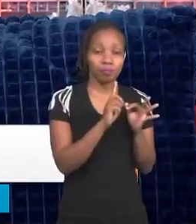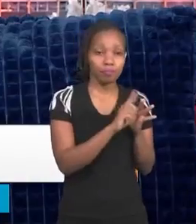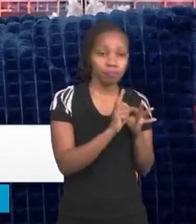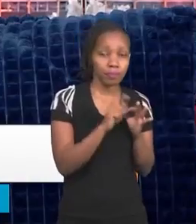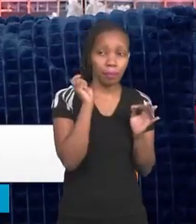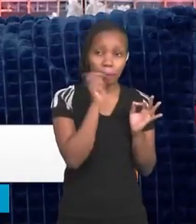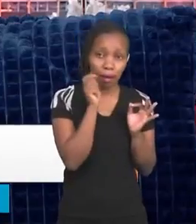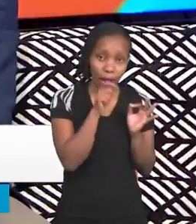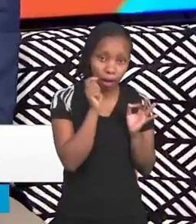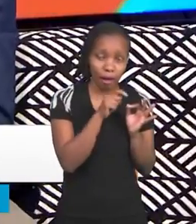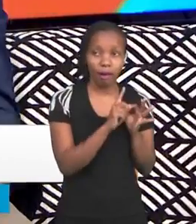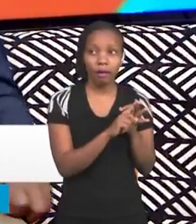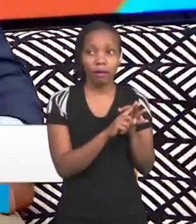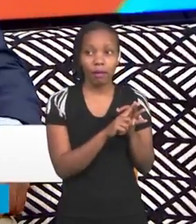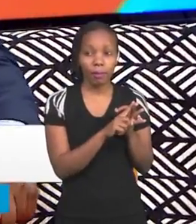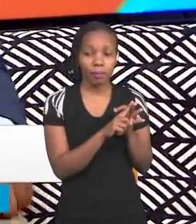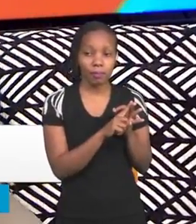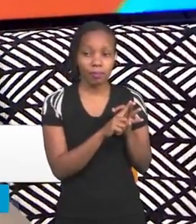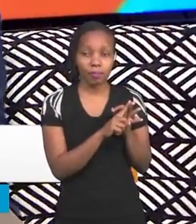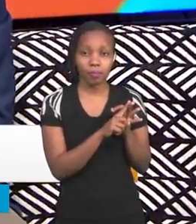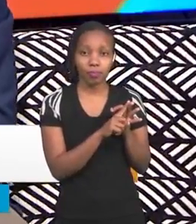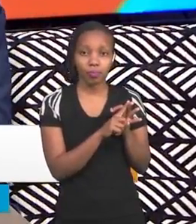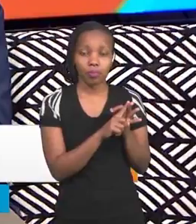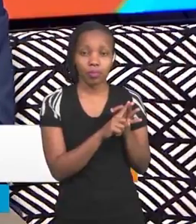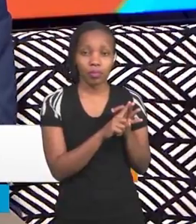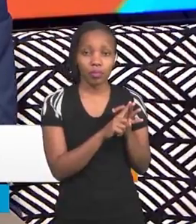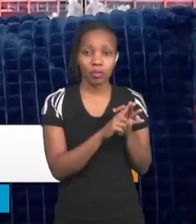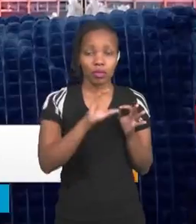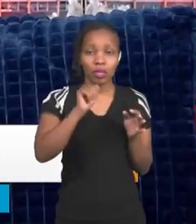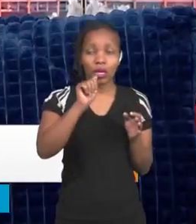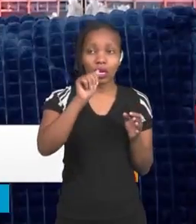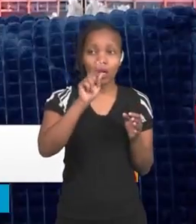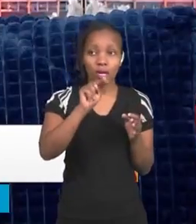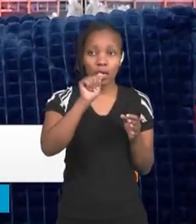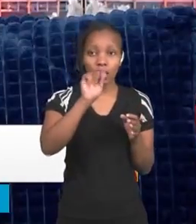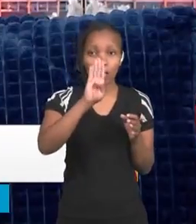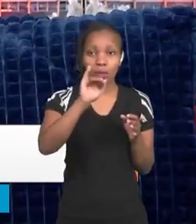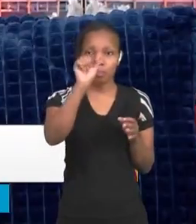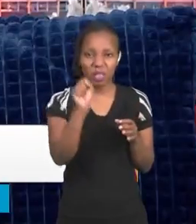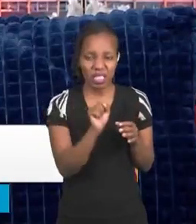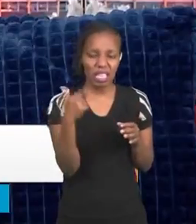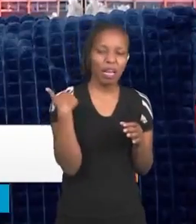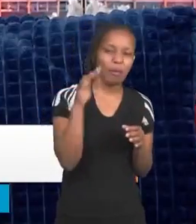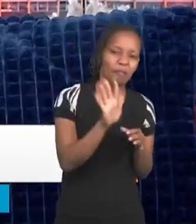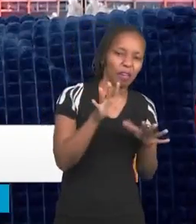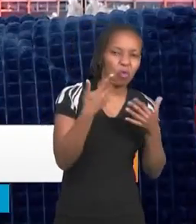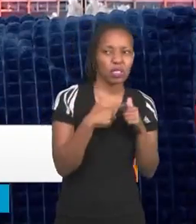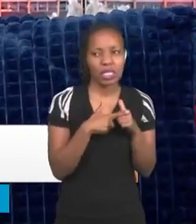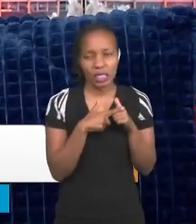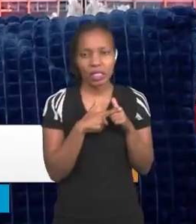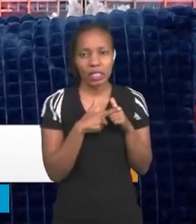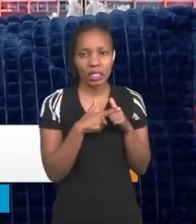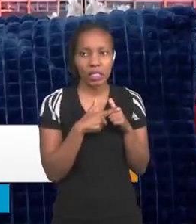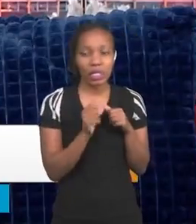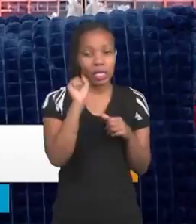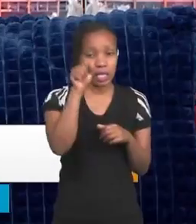miraa. So a substance like cannabis actually comes down number 5 or 6. Yeah. Okay.